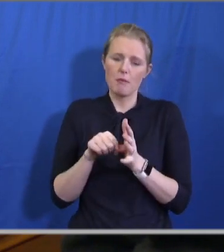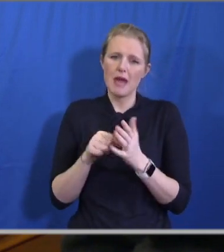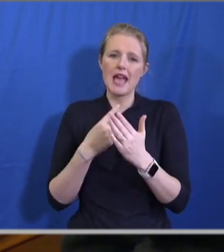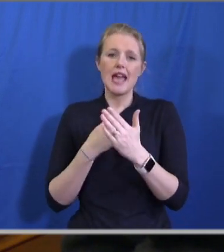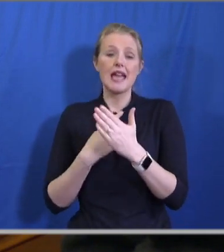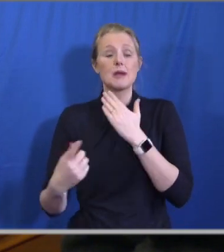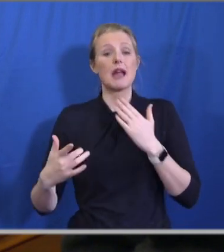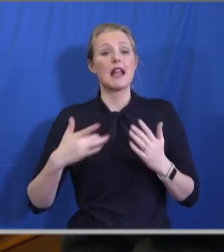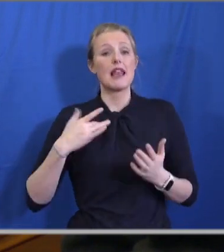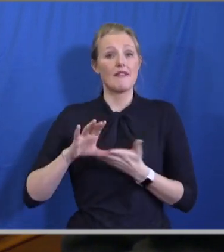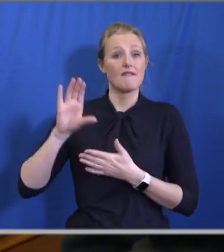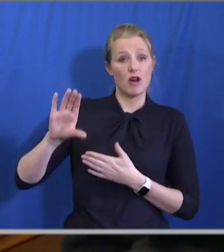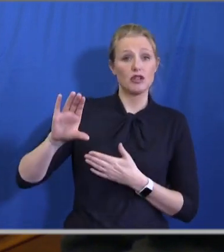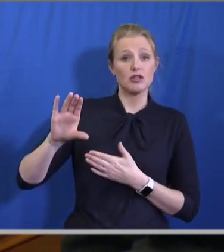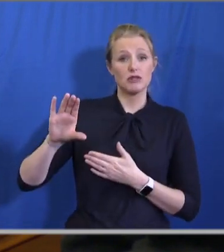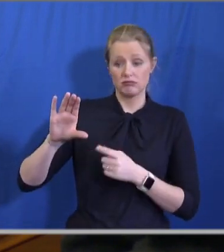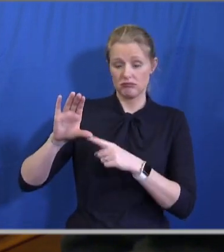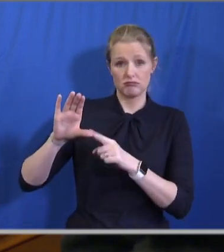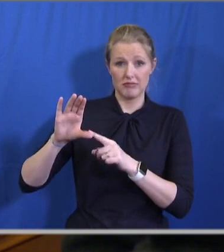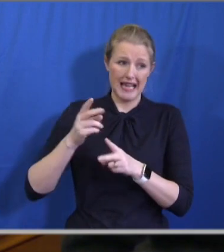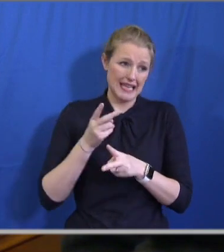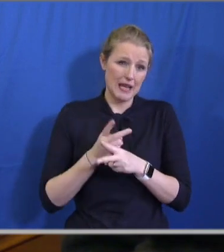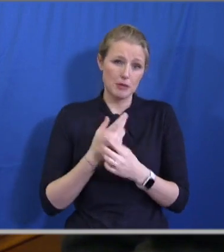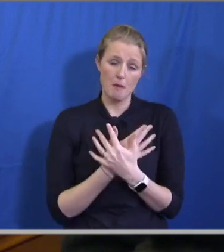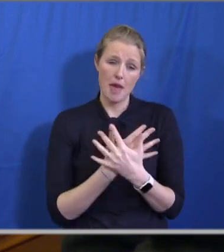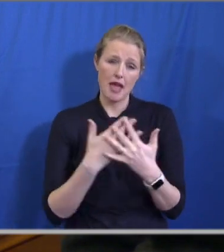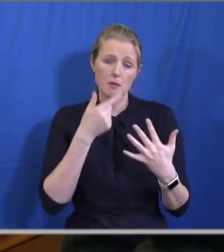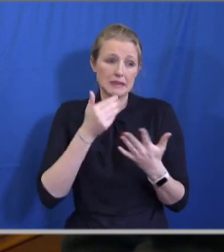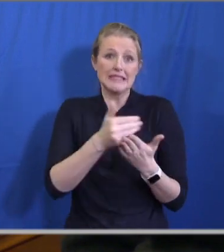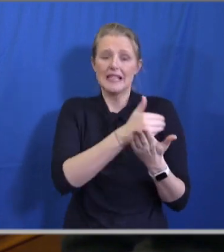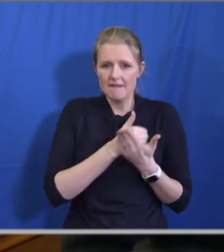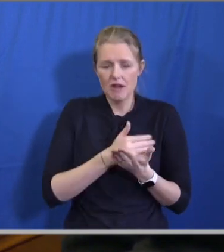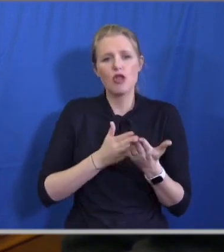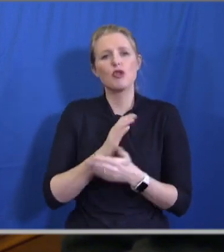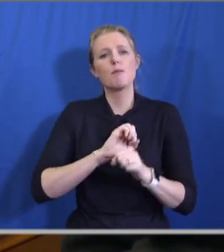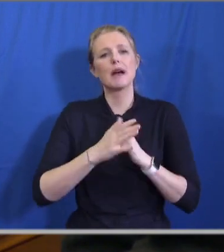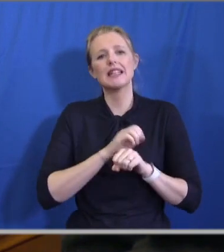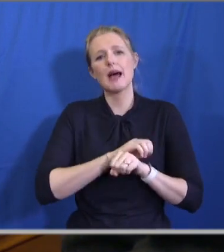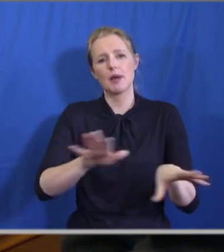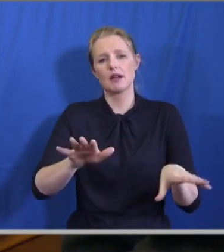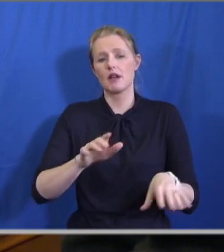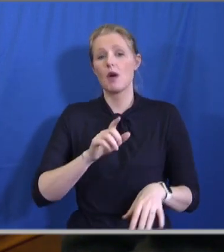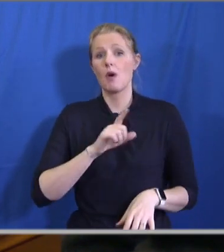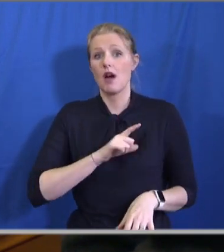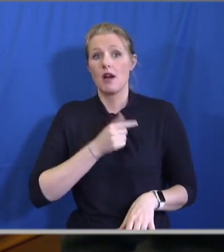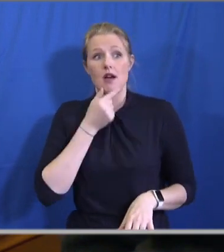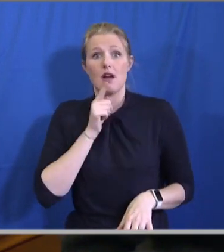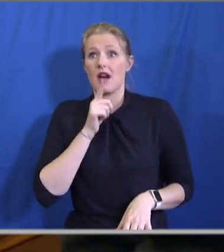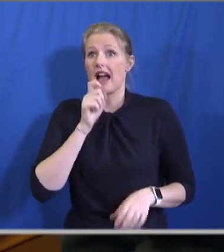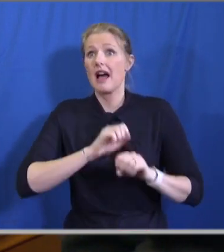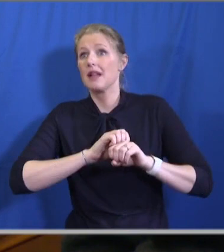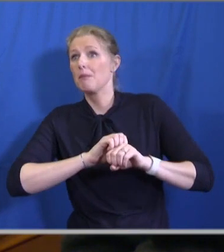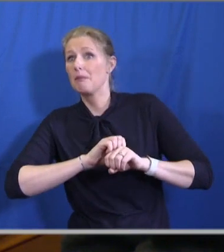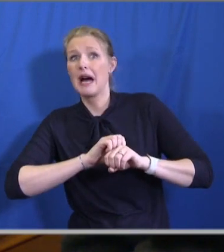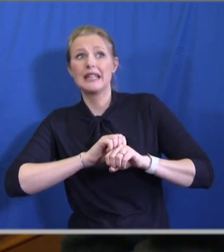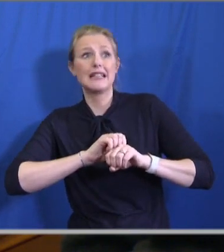seen an awful lot of people safe through the pandemic, because people were able to close their doors, stop domiciliary